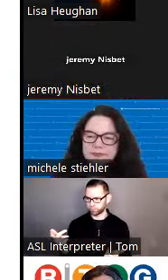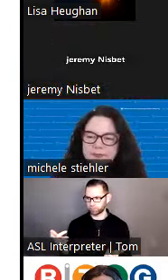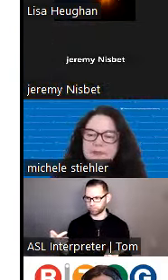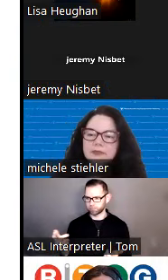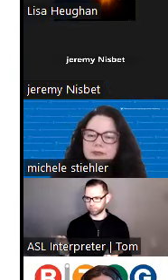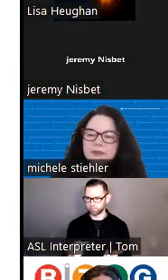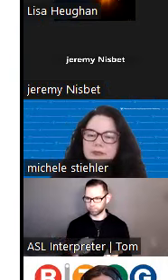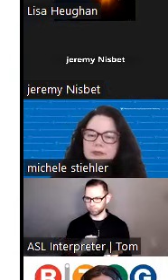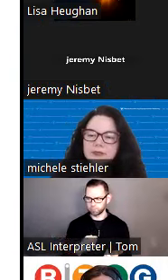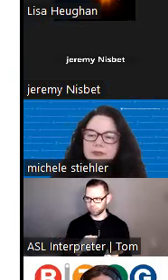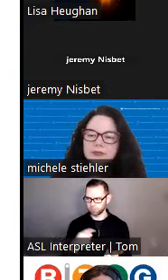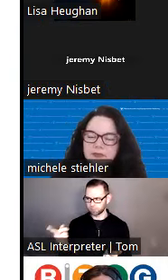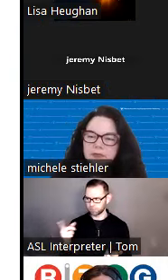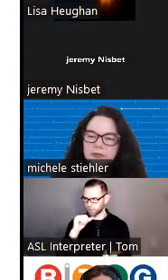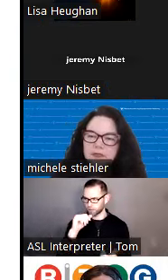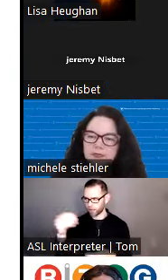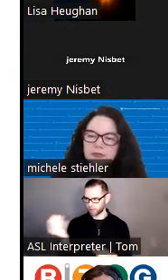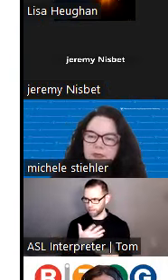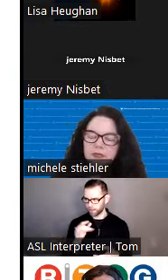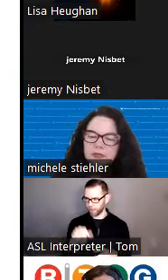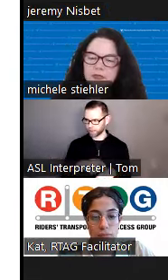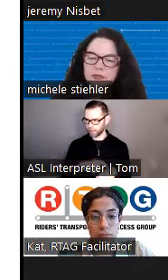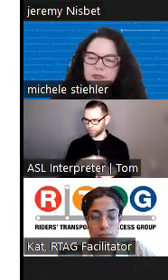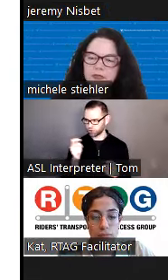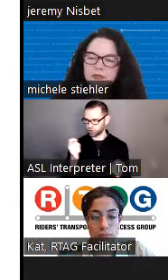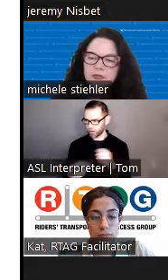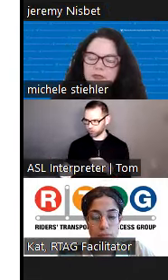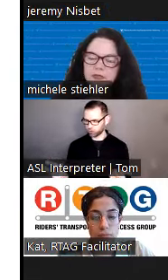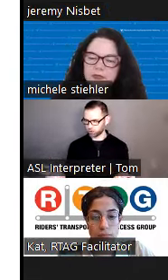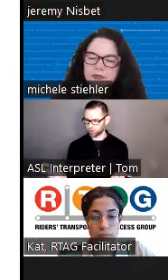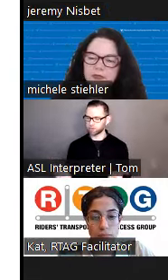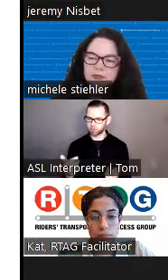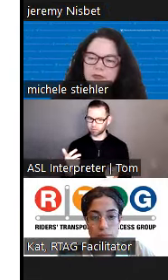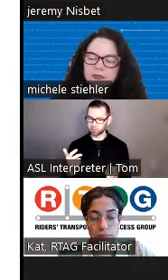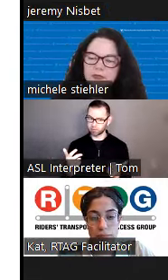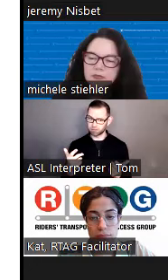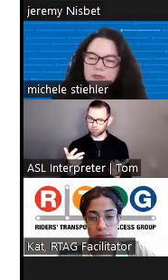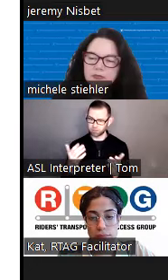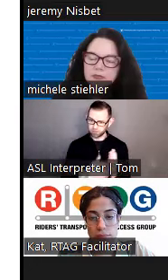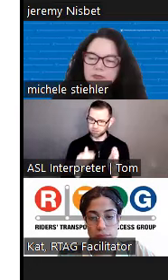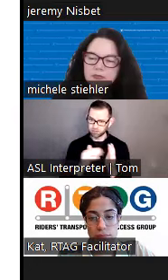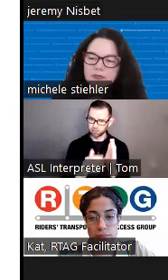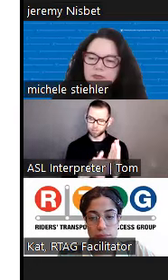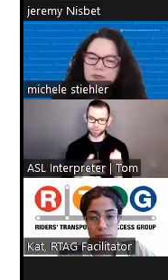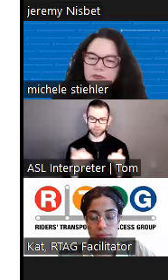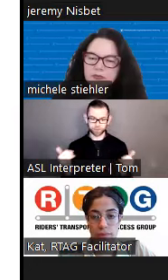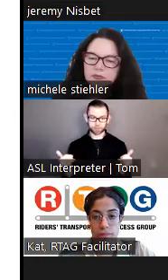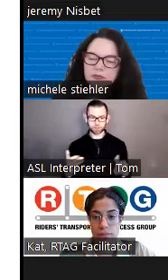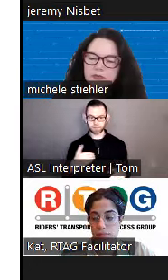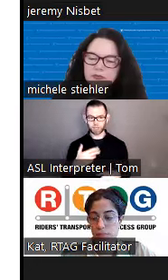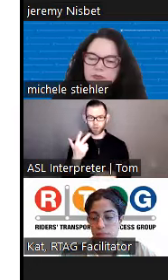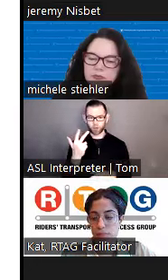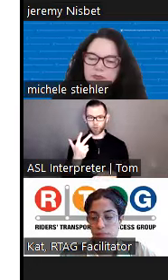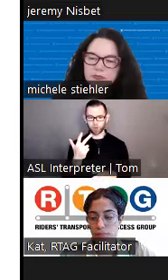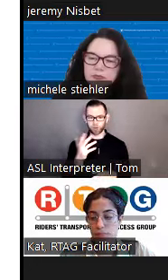I've never been informed that it changed, but it's been happening pretty frequently. Like today I had a 3-way trip and 2 of the